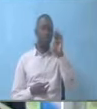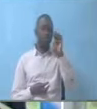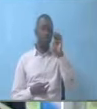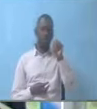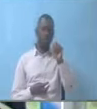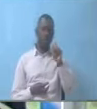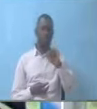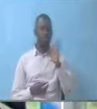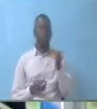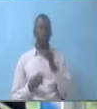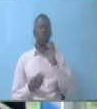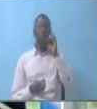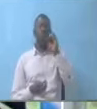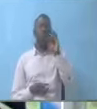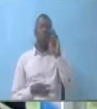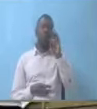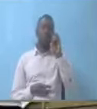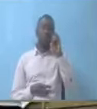again.